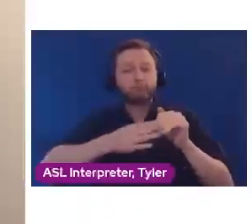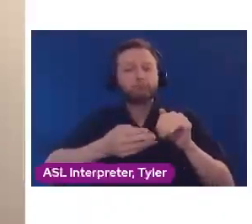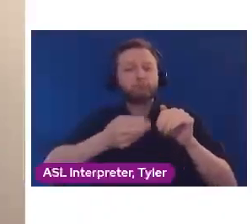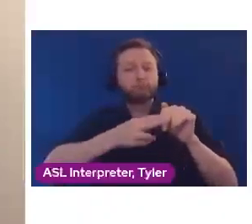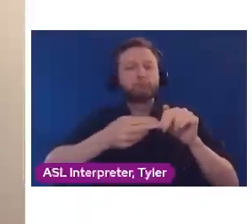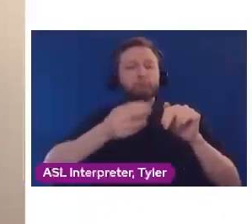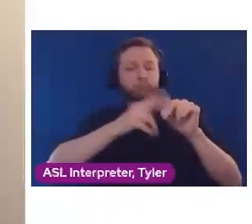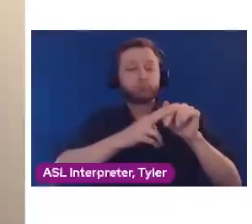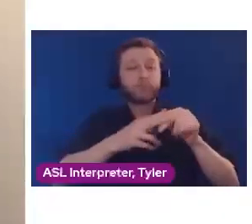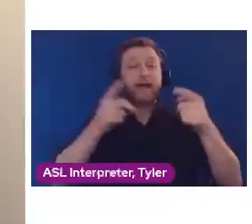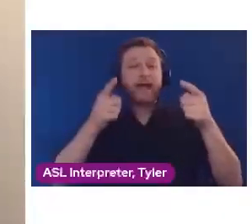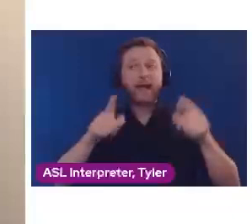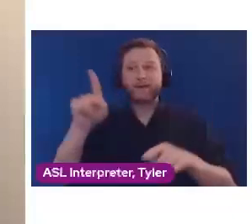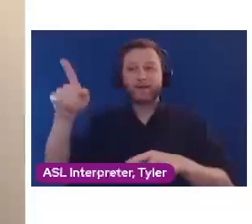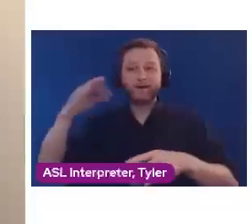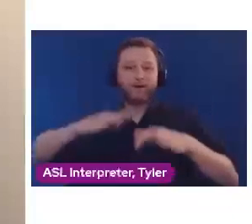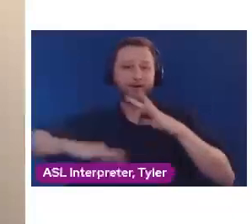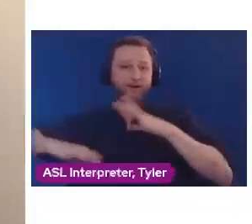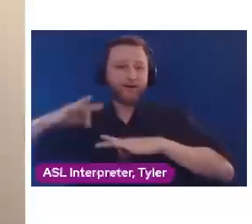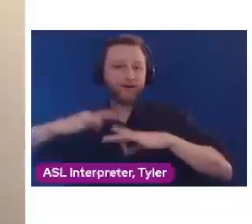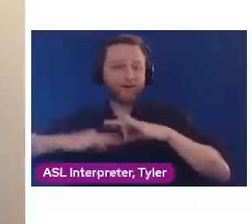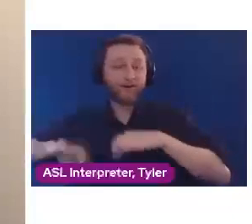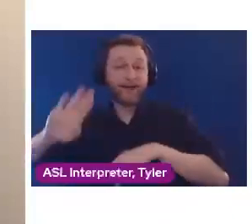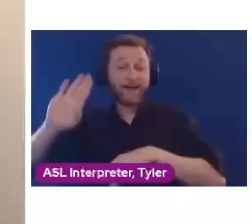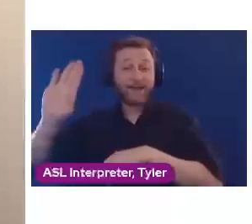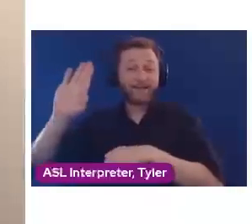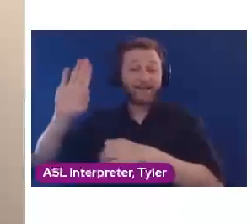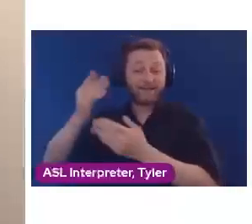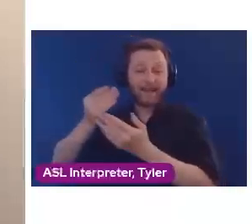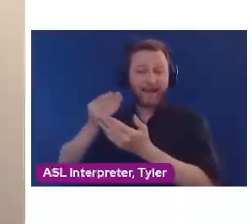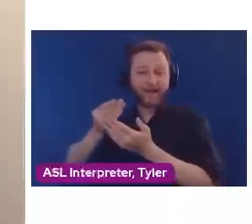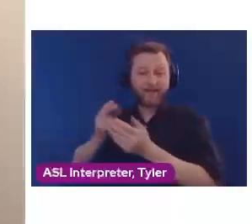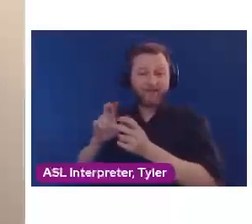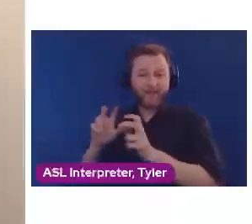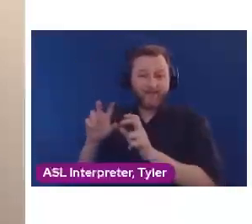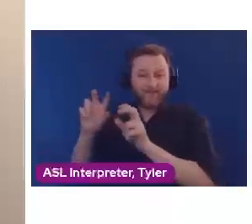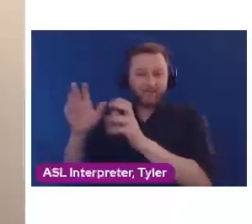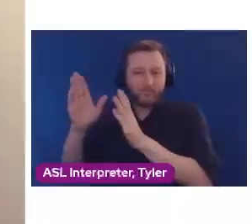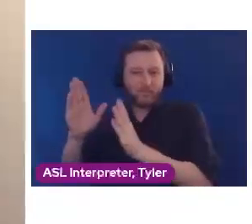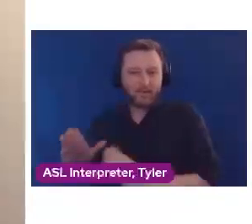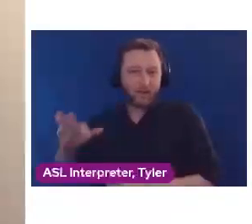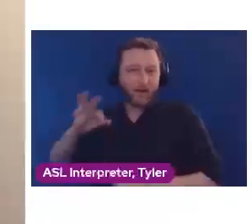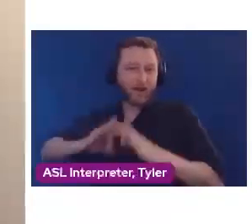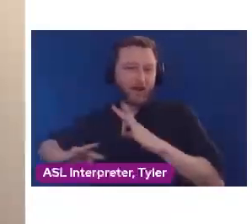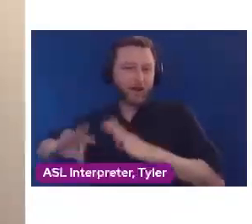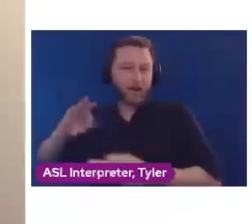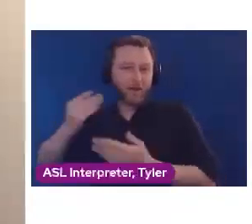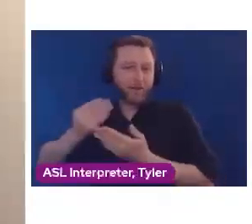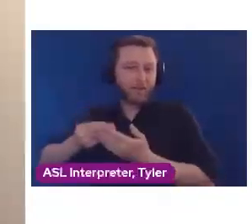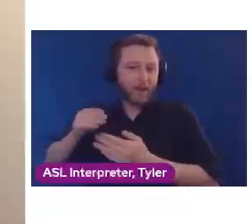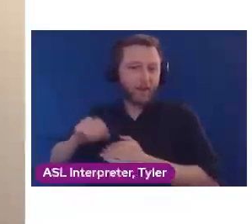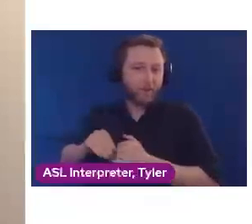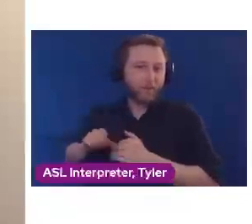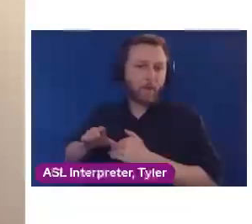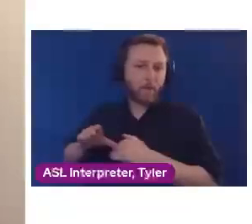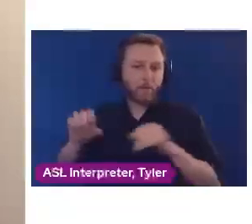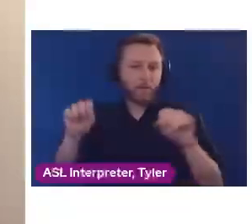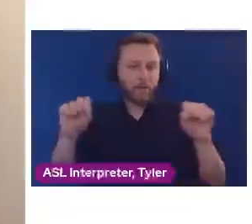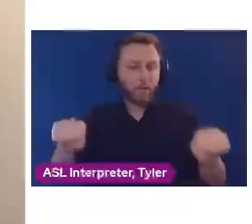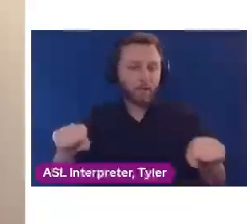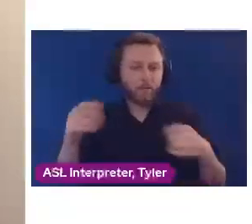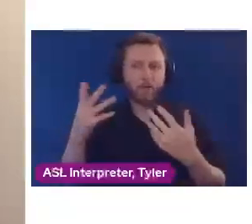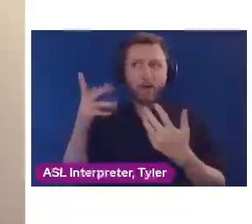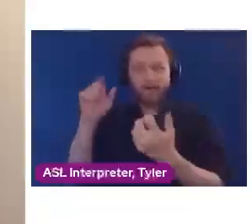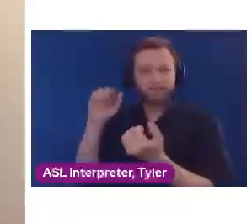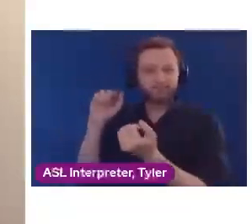we really need to do is tackle a lot of this profiteering. And there's a couple of tools that we have in our disposal.